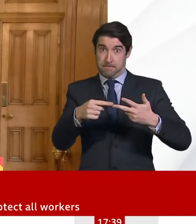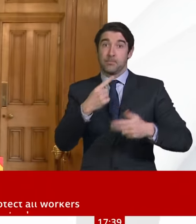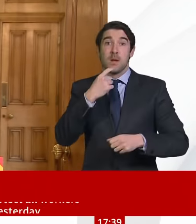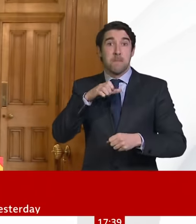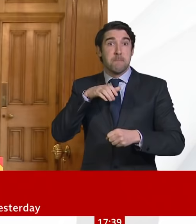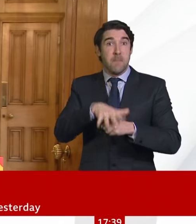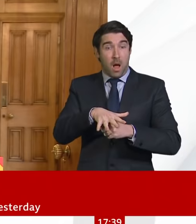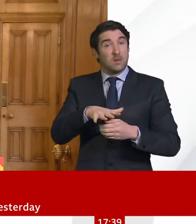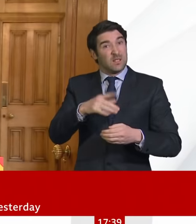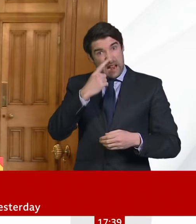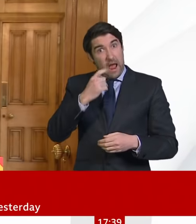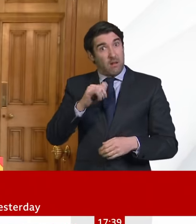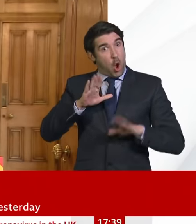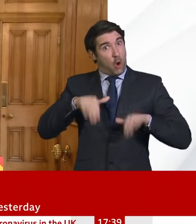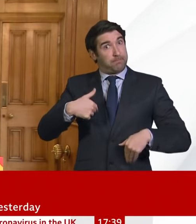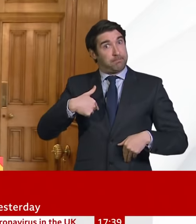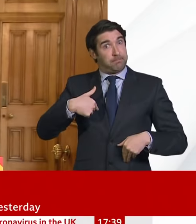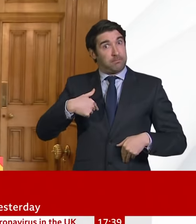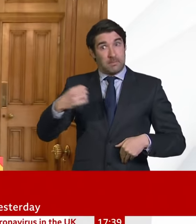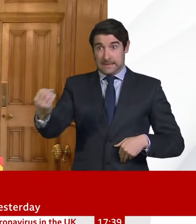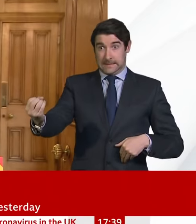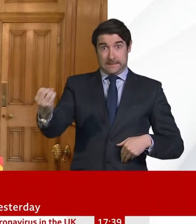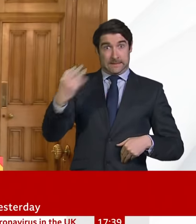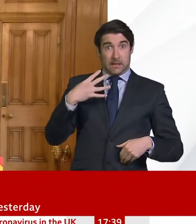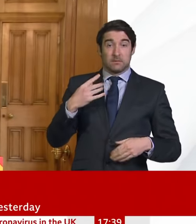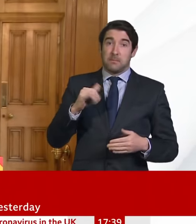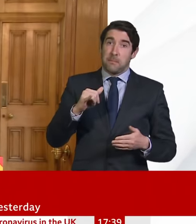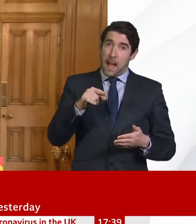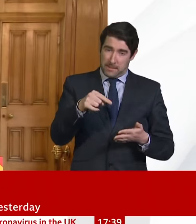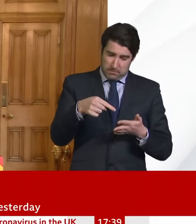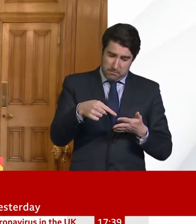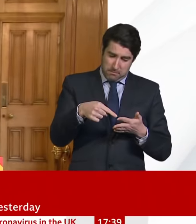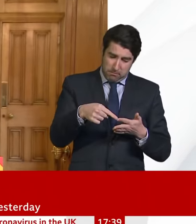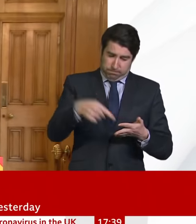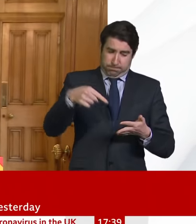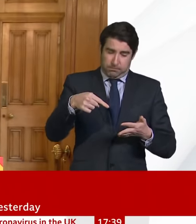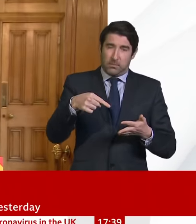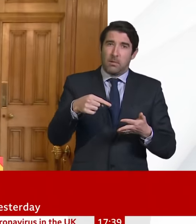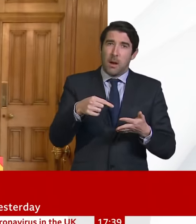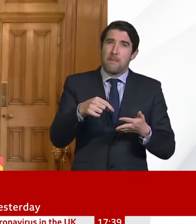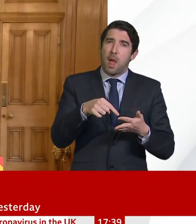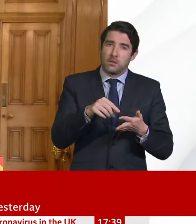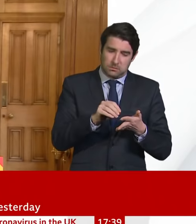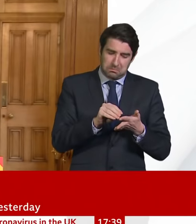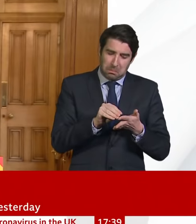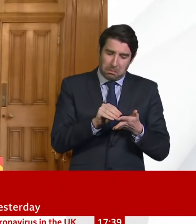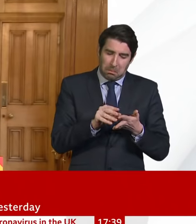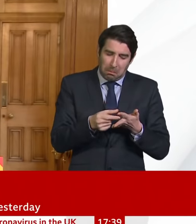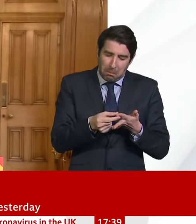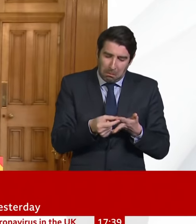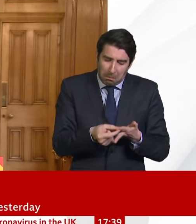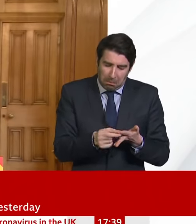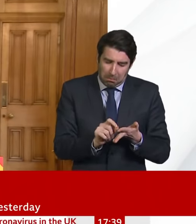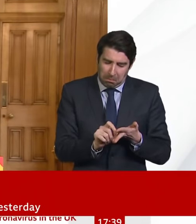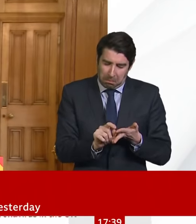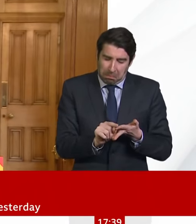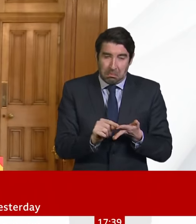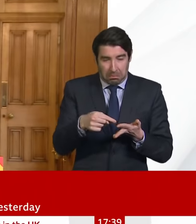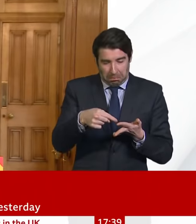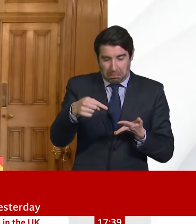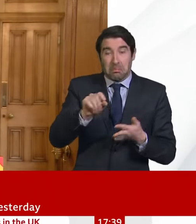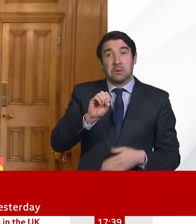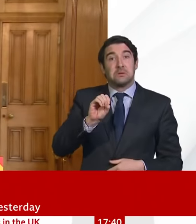tests and evaluating their effectiveness. These antibody tests, blood tests, offer the hope that people who think they've had the disease will